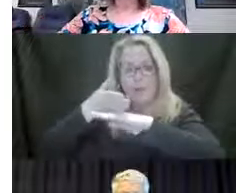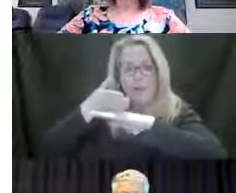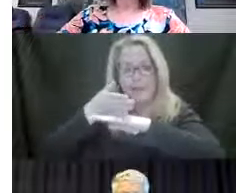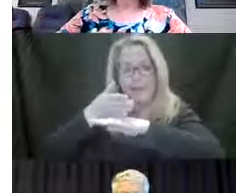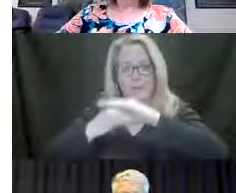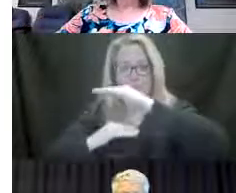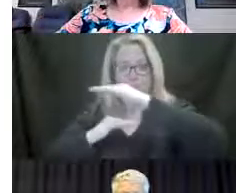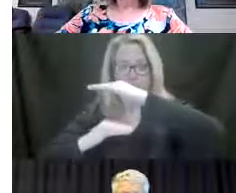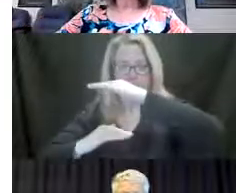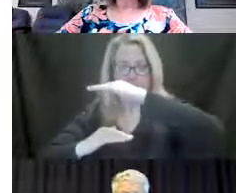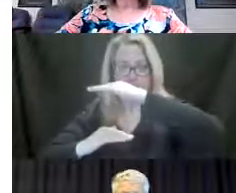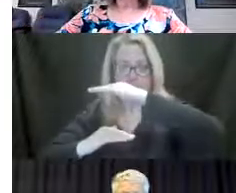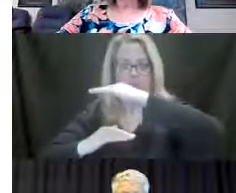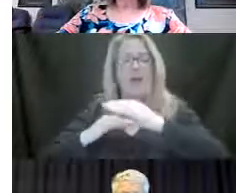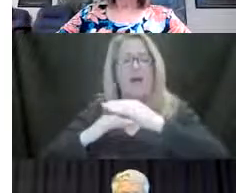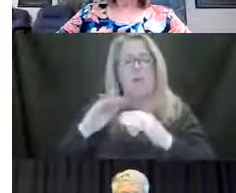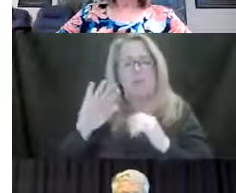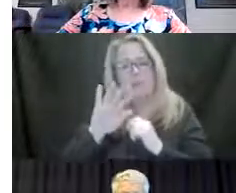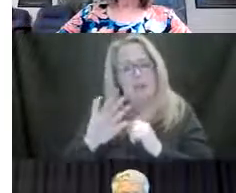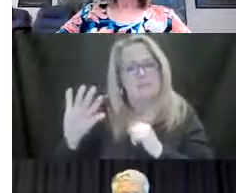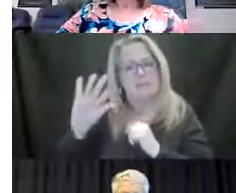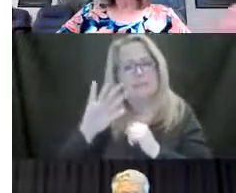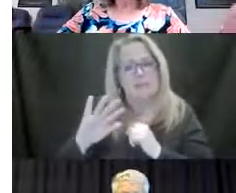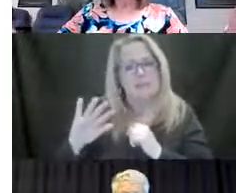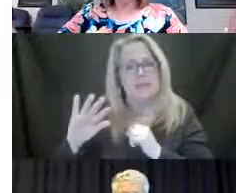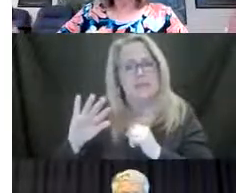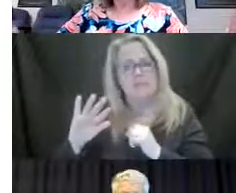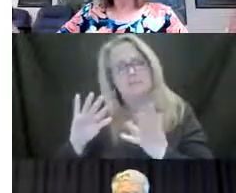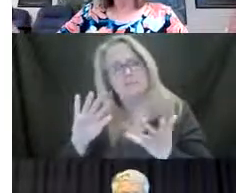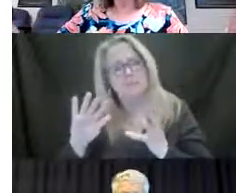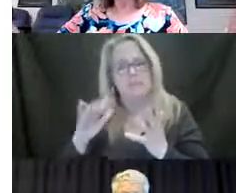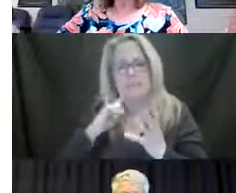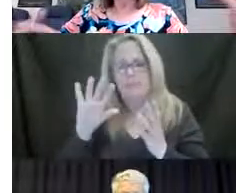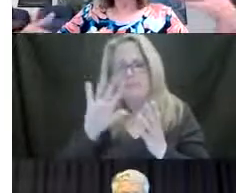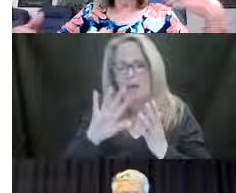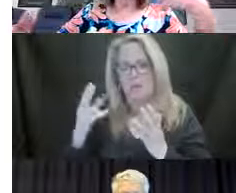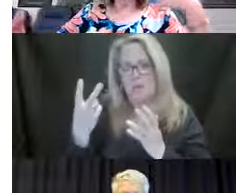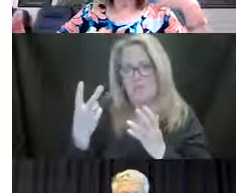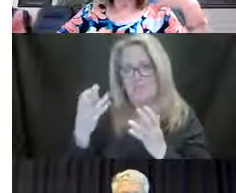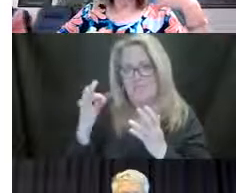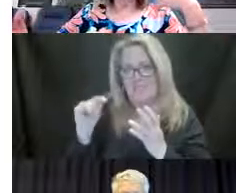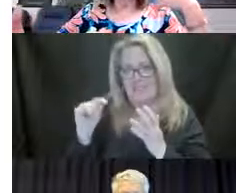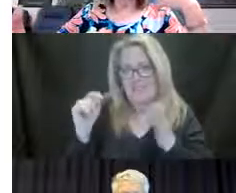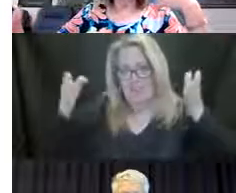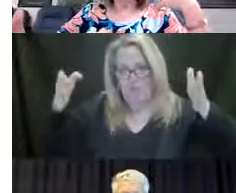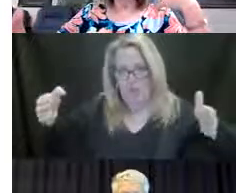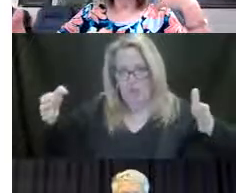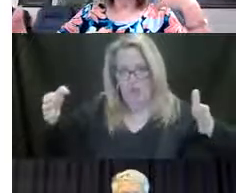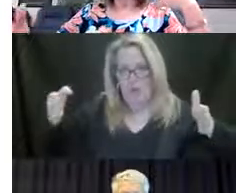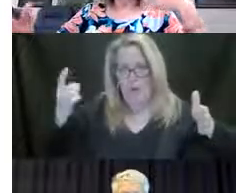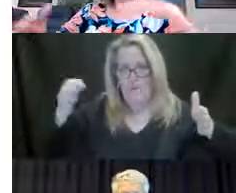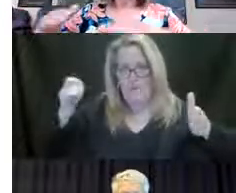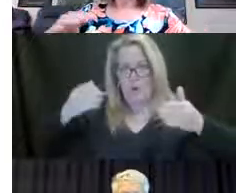the bottom. Approximately, let's just say about 2 feet long and 1 foot